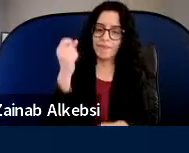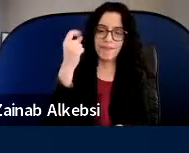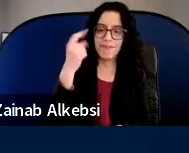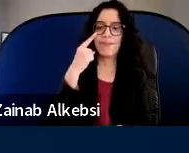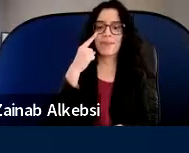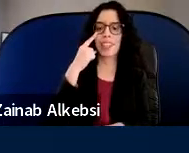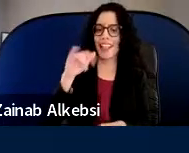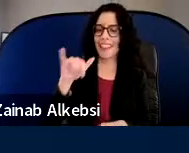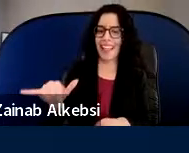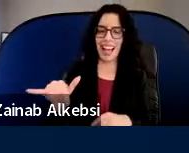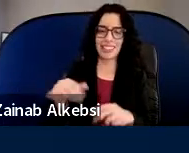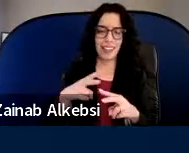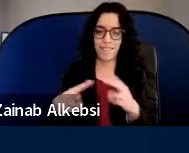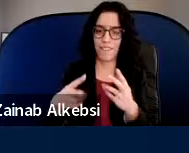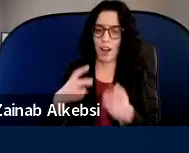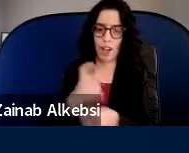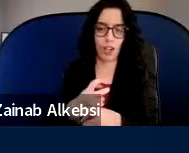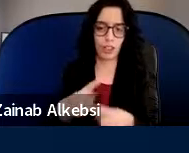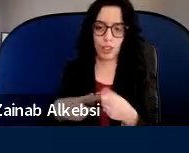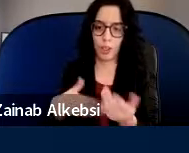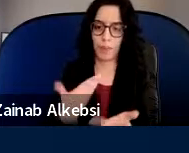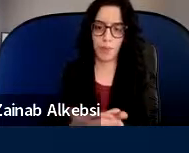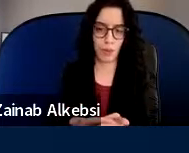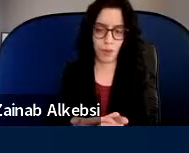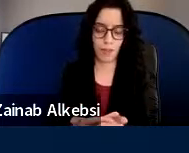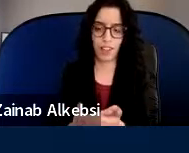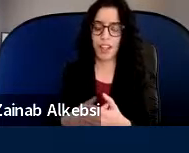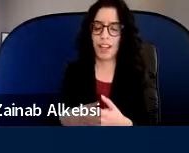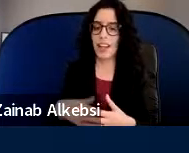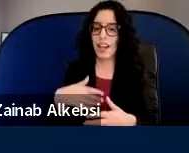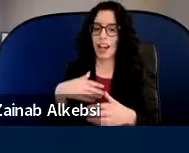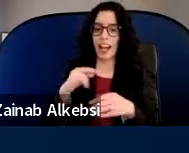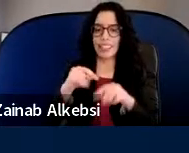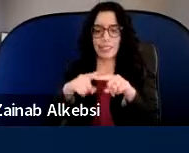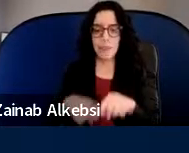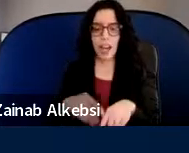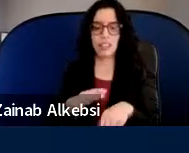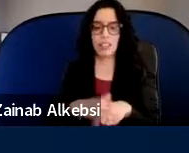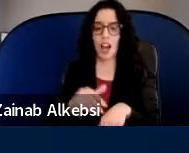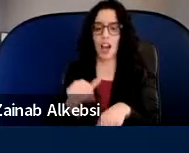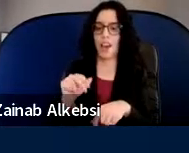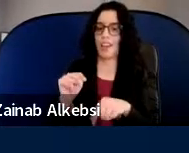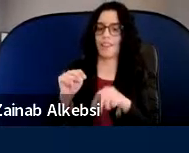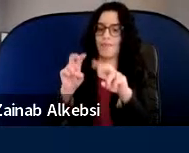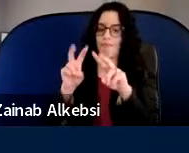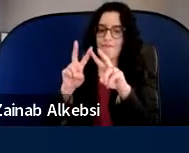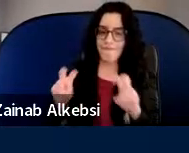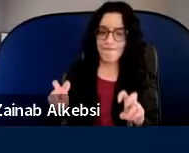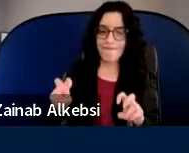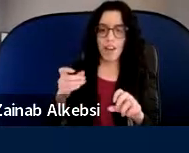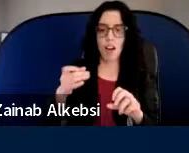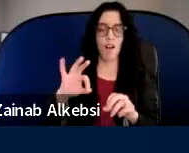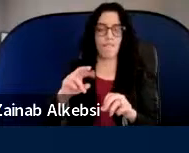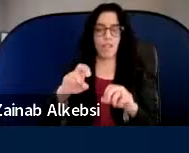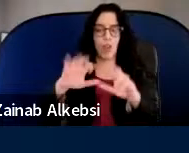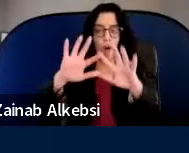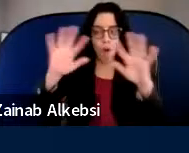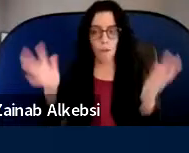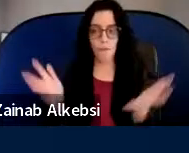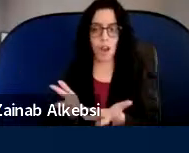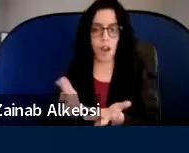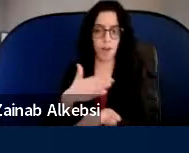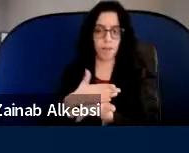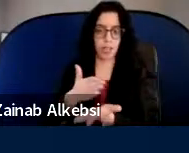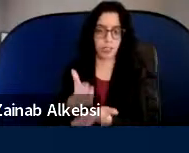and providers typically cite undue burden as the reason for not providing auxiliary aids and services. But